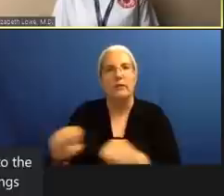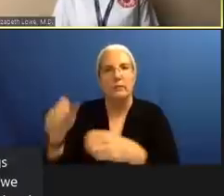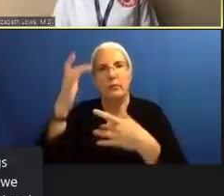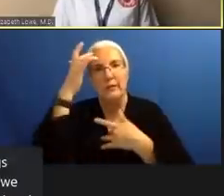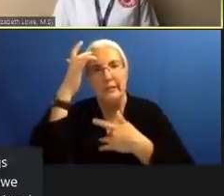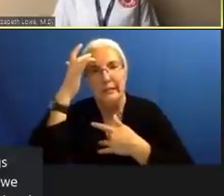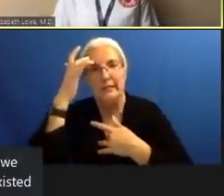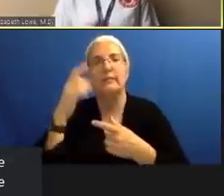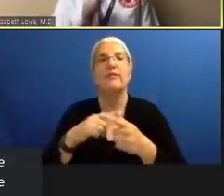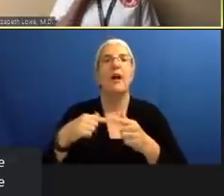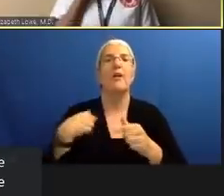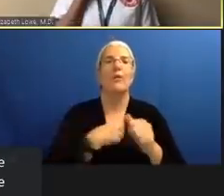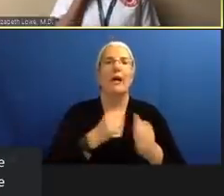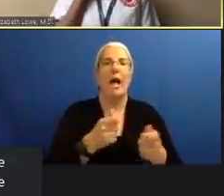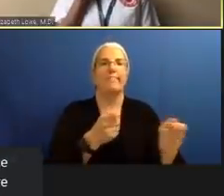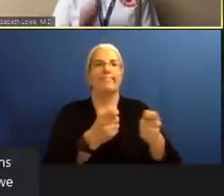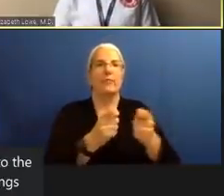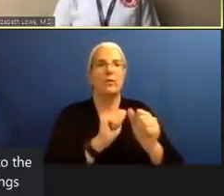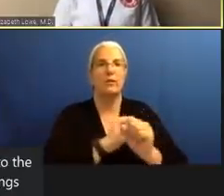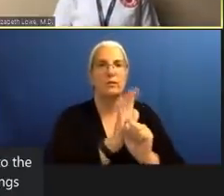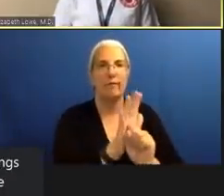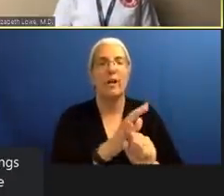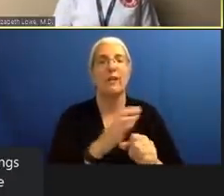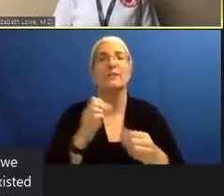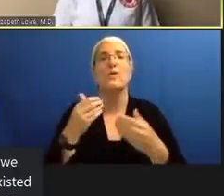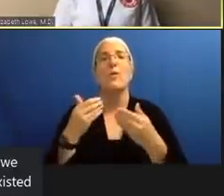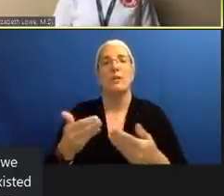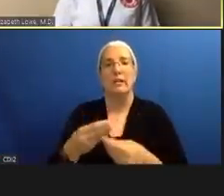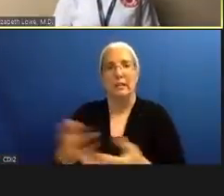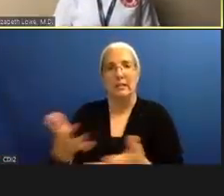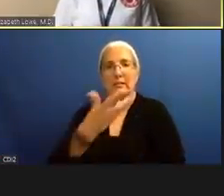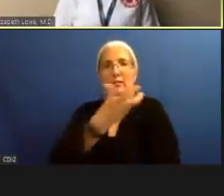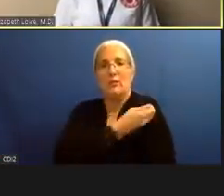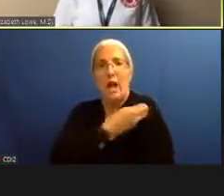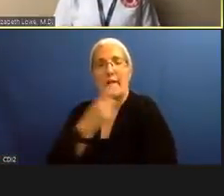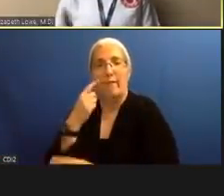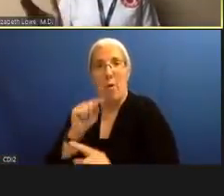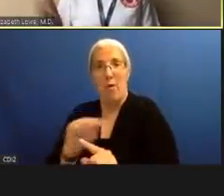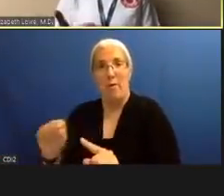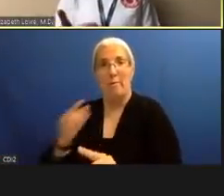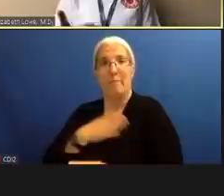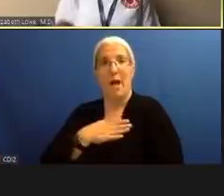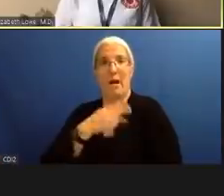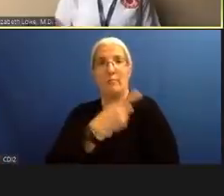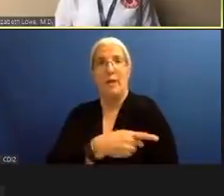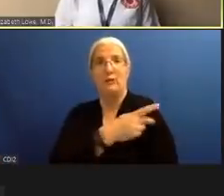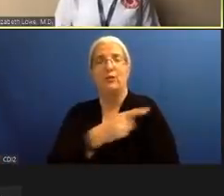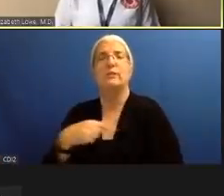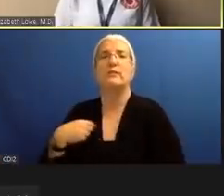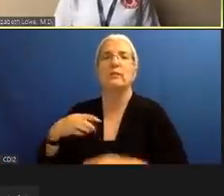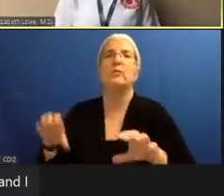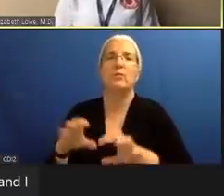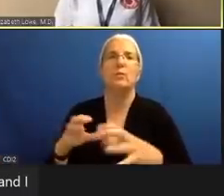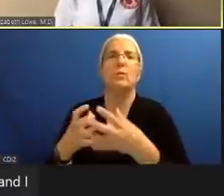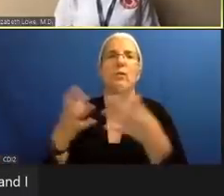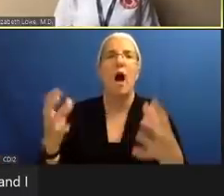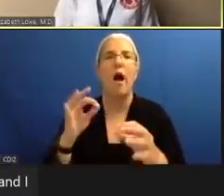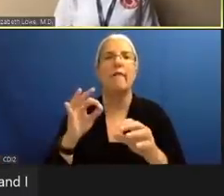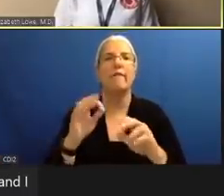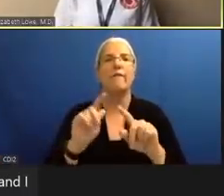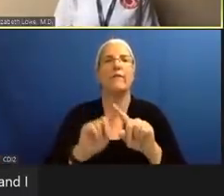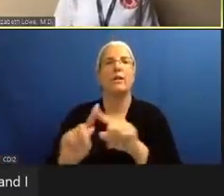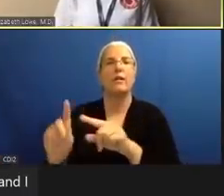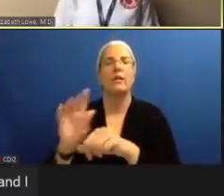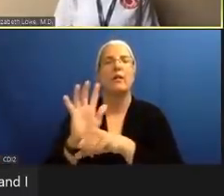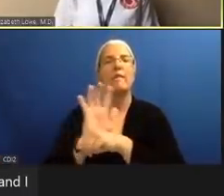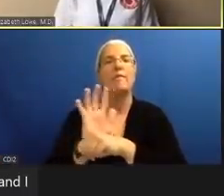those. I've had my patients, I do a lot of video visits, and then I have them just come in almost for a drive-by for